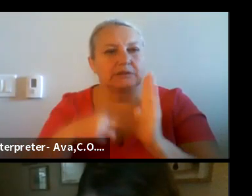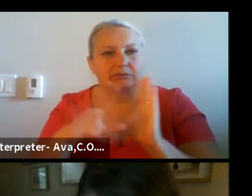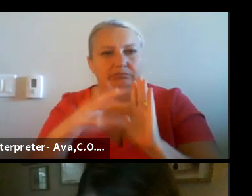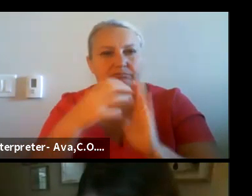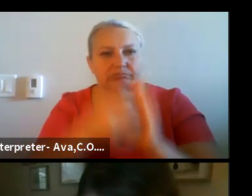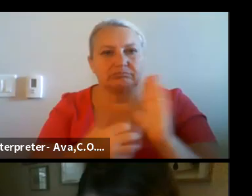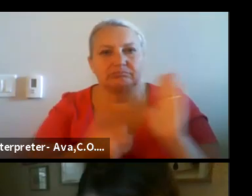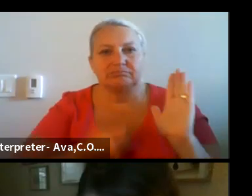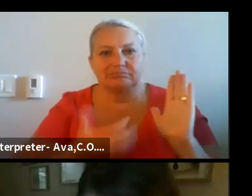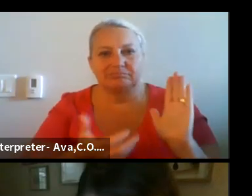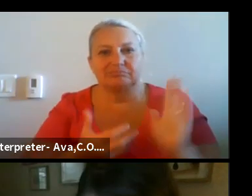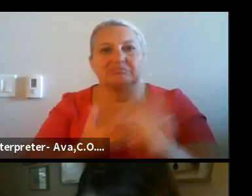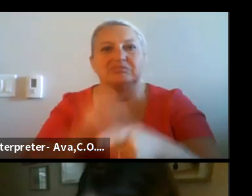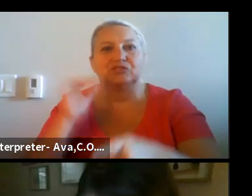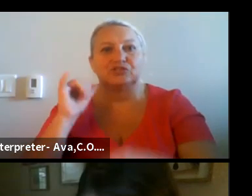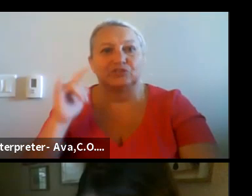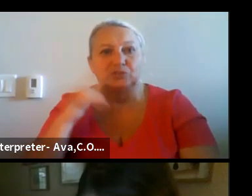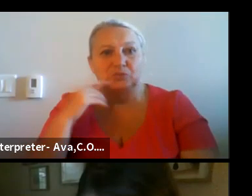Wow.